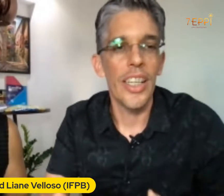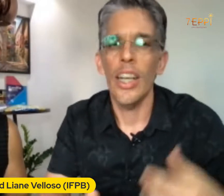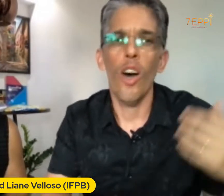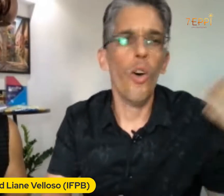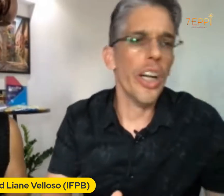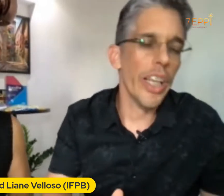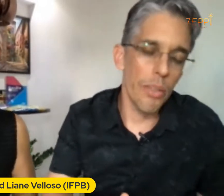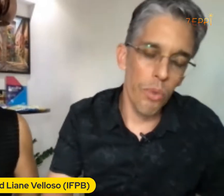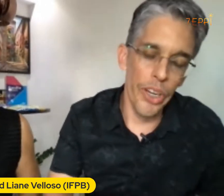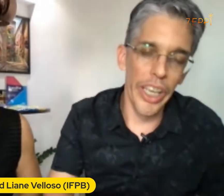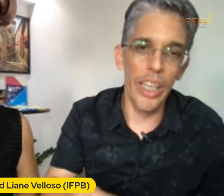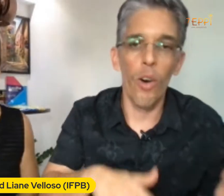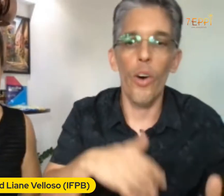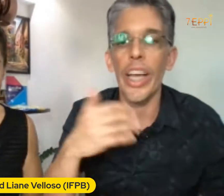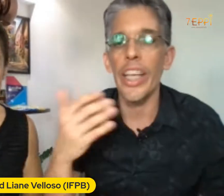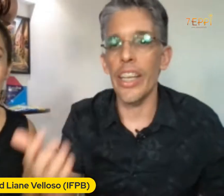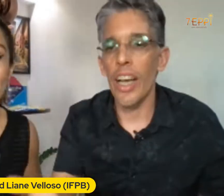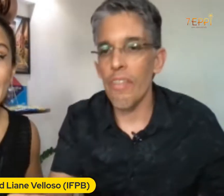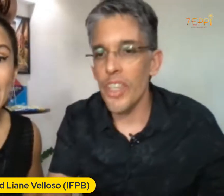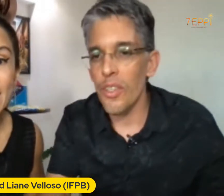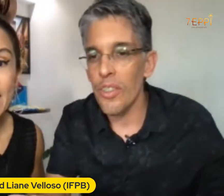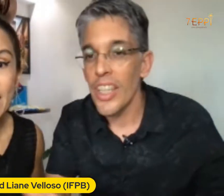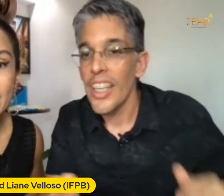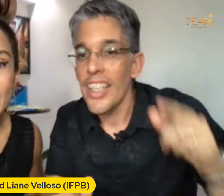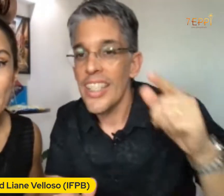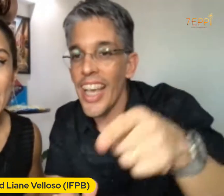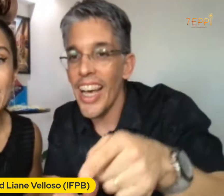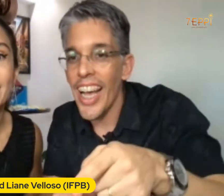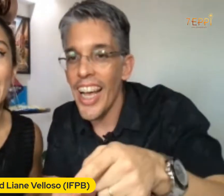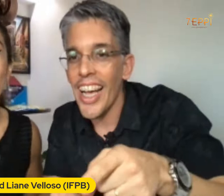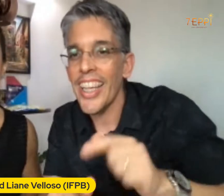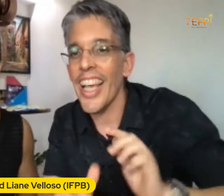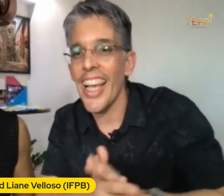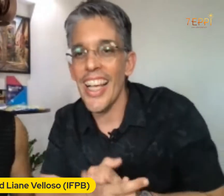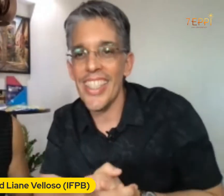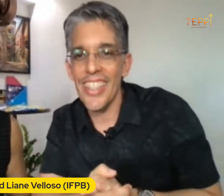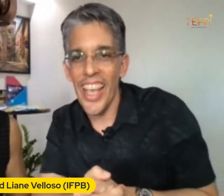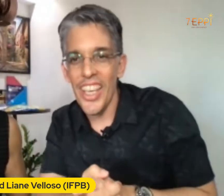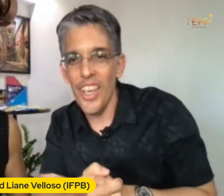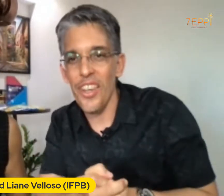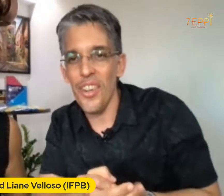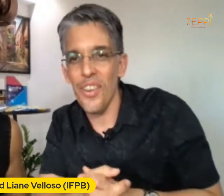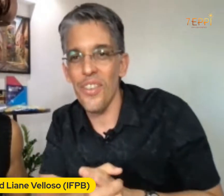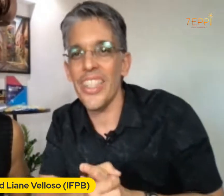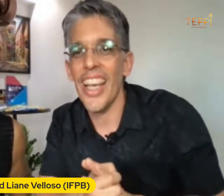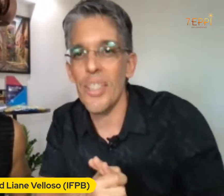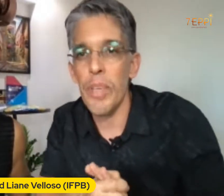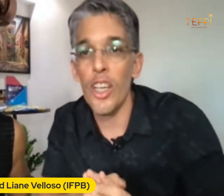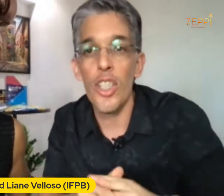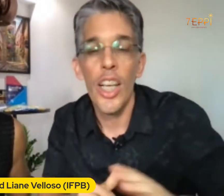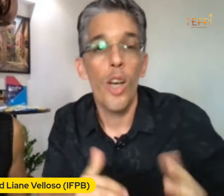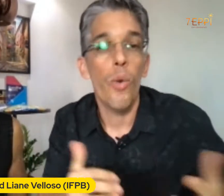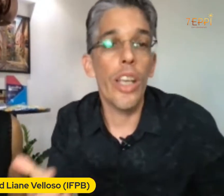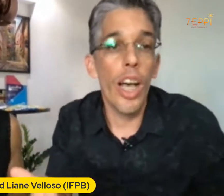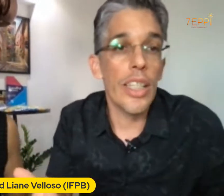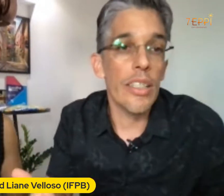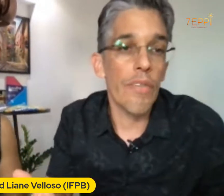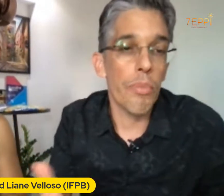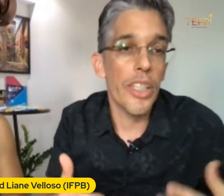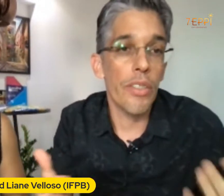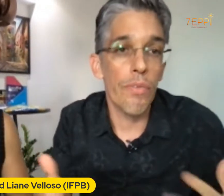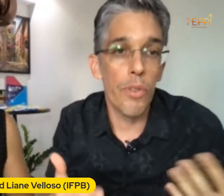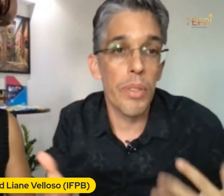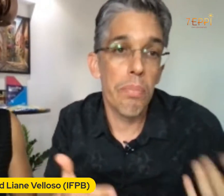here or in the morning afternoon. Ceará. Yes, thank you. Yes, because we got